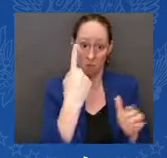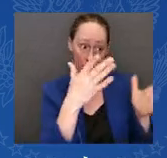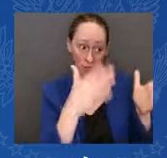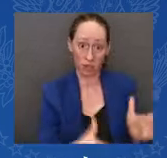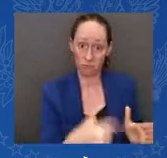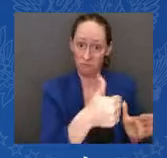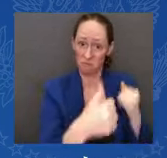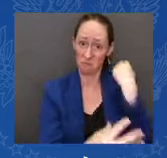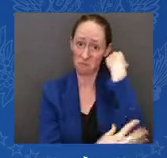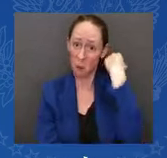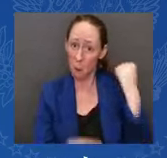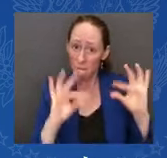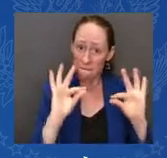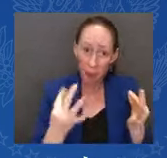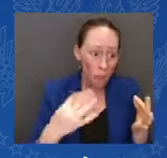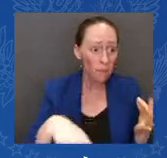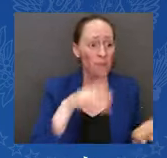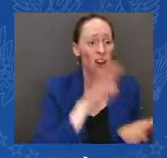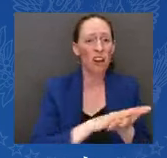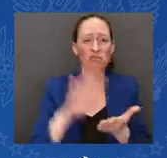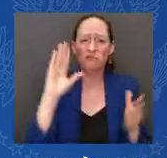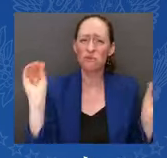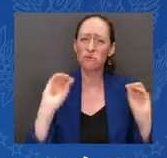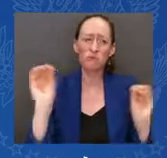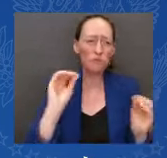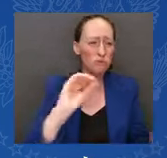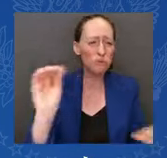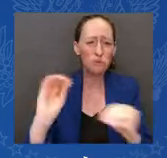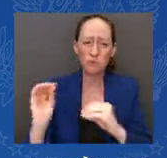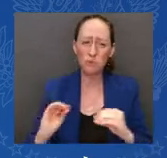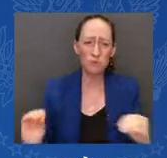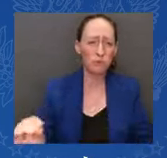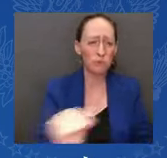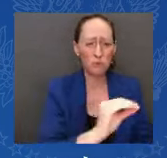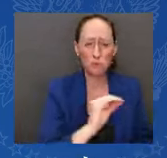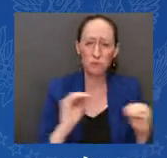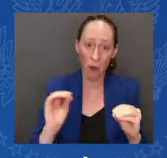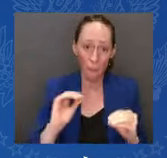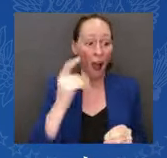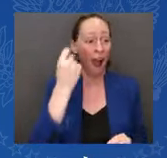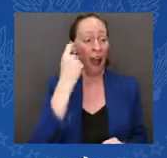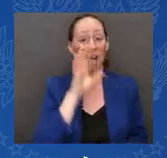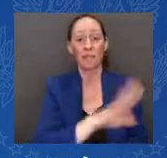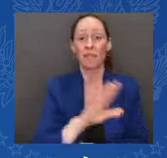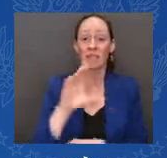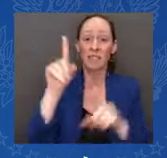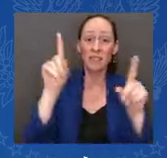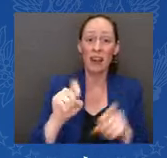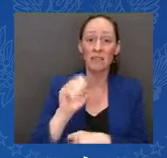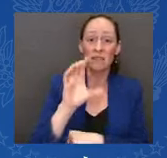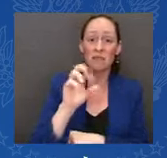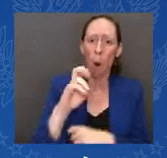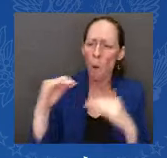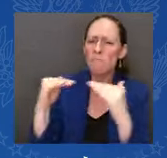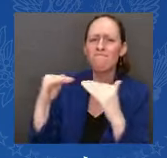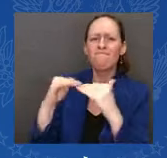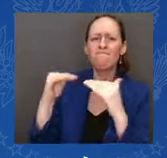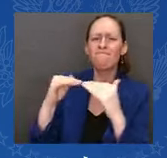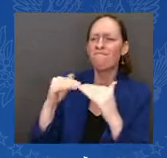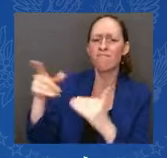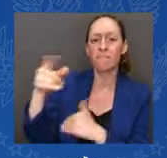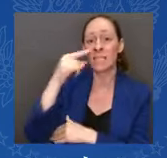in the country, and whose path has been a lot easier. Well, the kid who faced tougher challenges has demonstrated more grit,